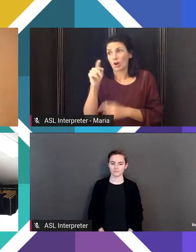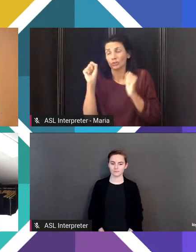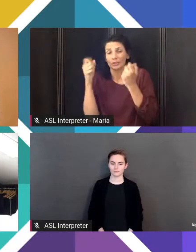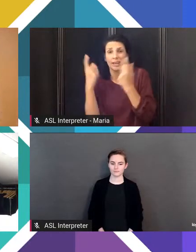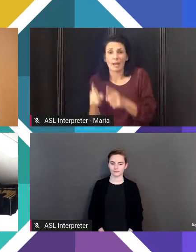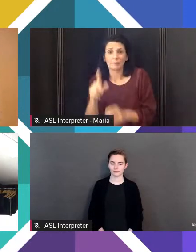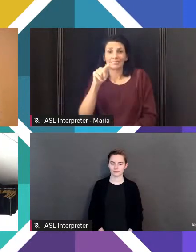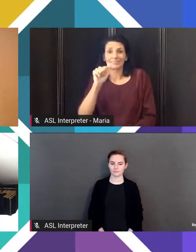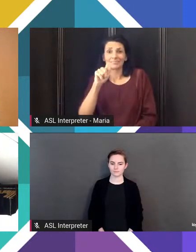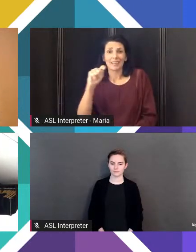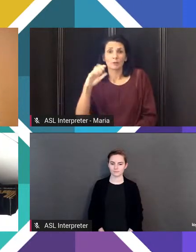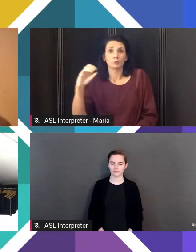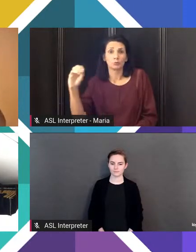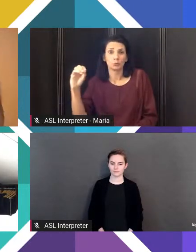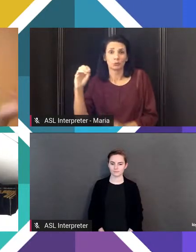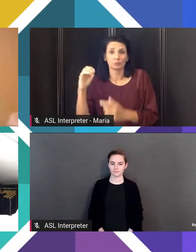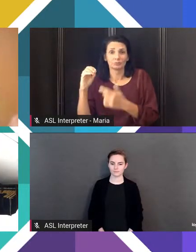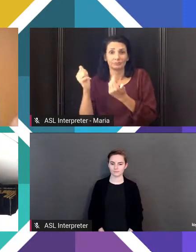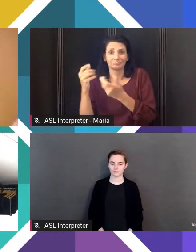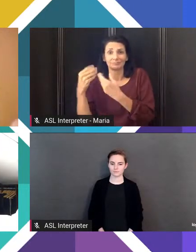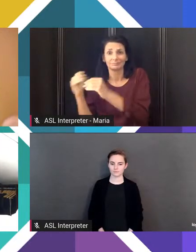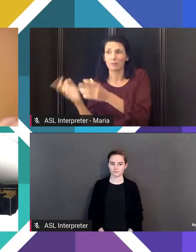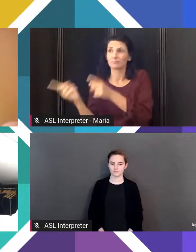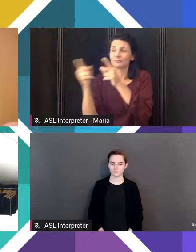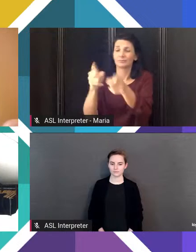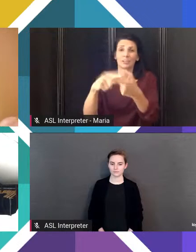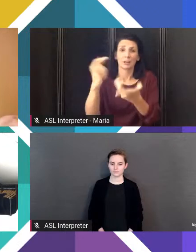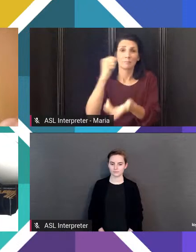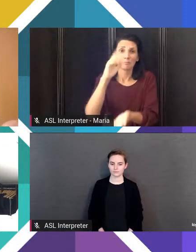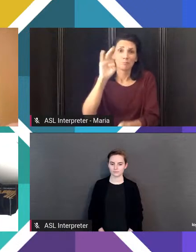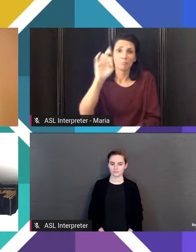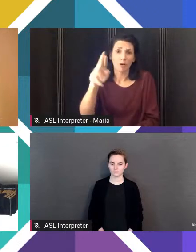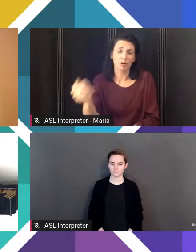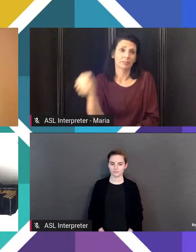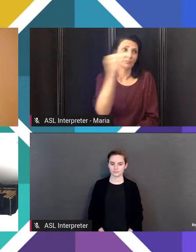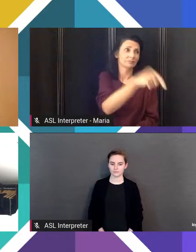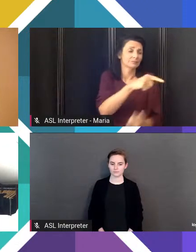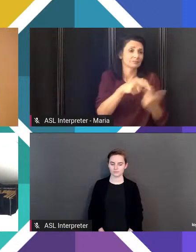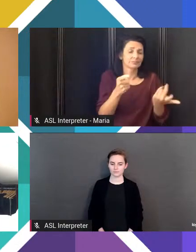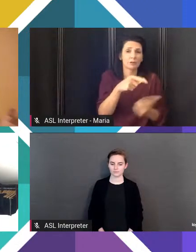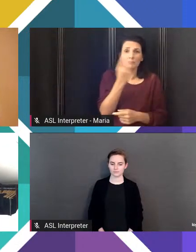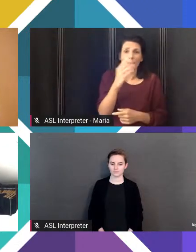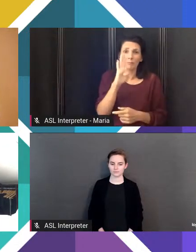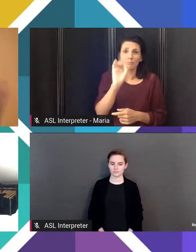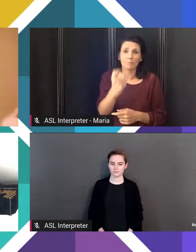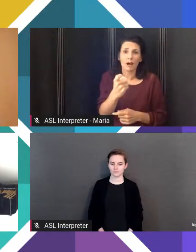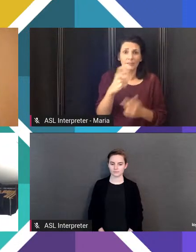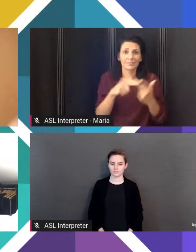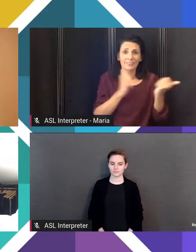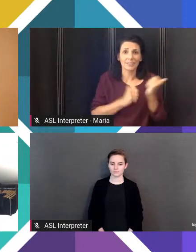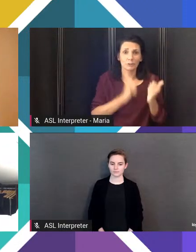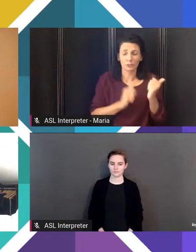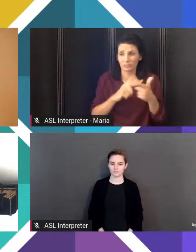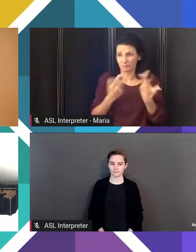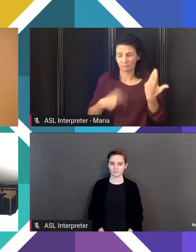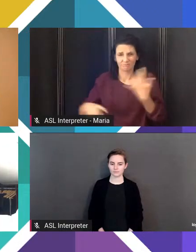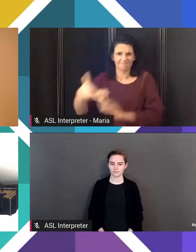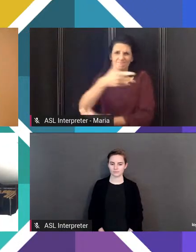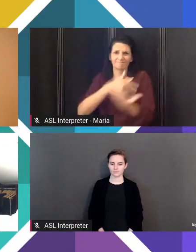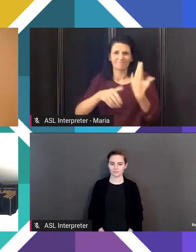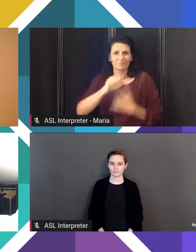some of that happens in a black box theater. Sometimes that happens like with a bunch of actors or dancers on the New Haven Green, right? Like it happens all around